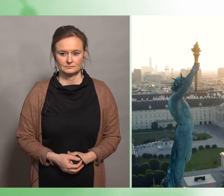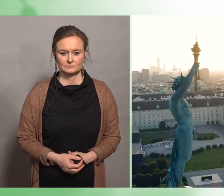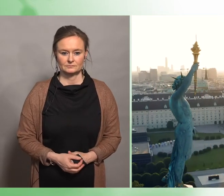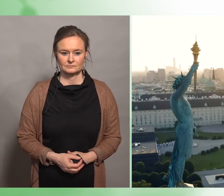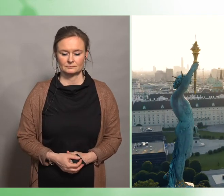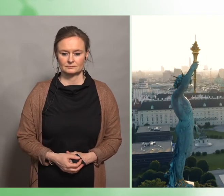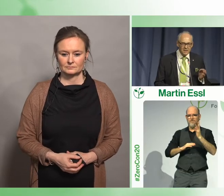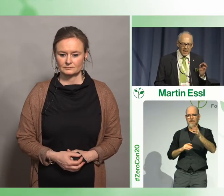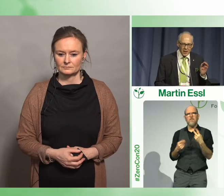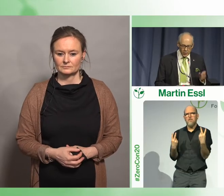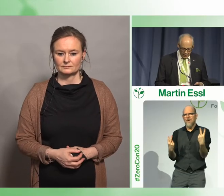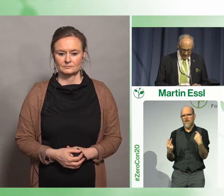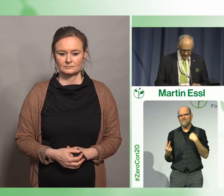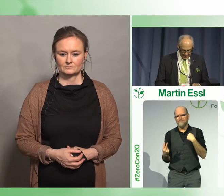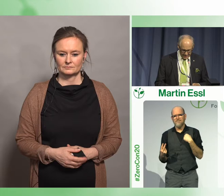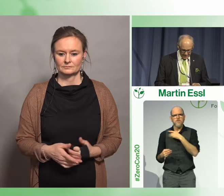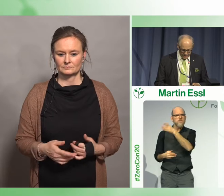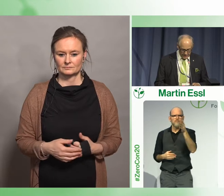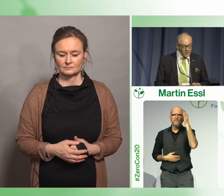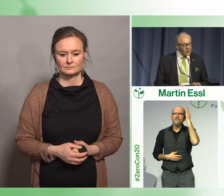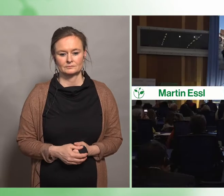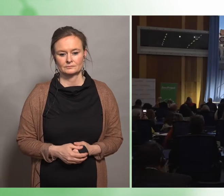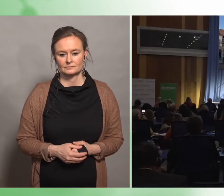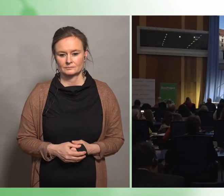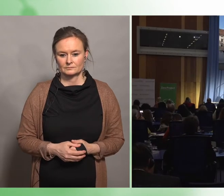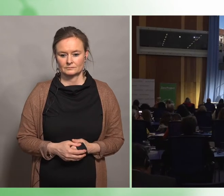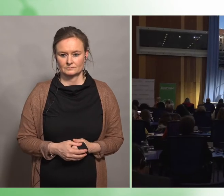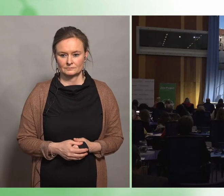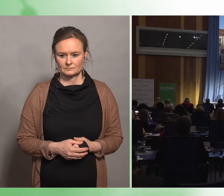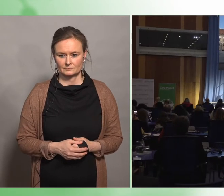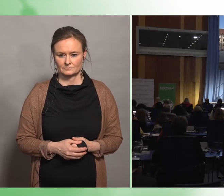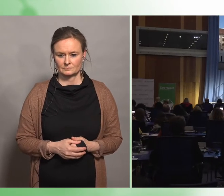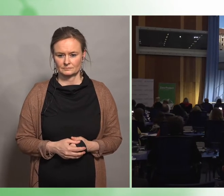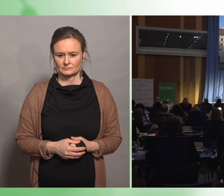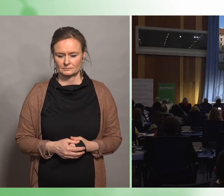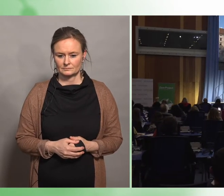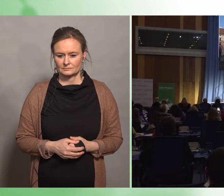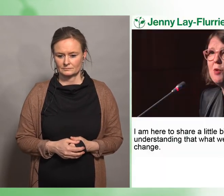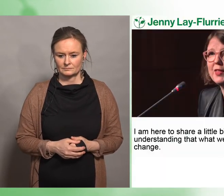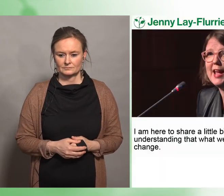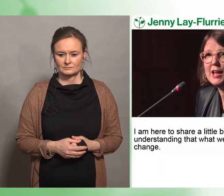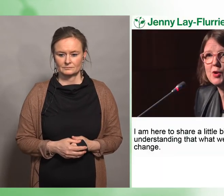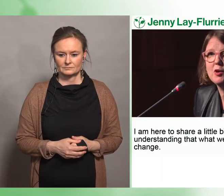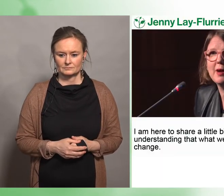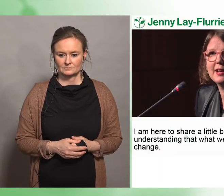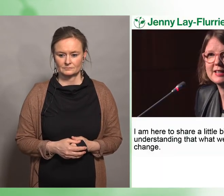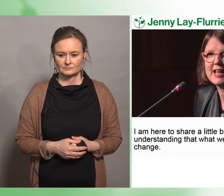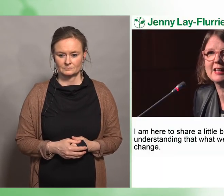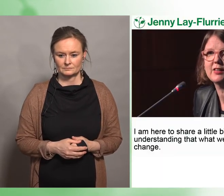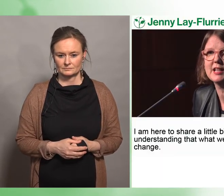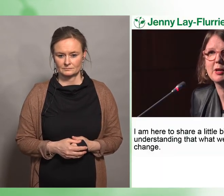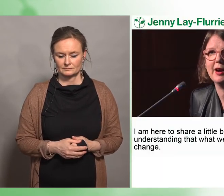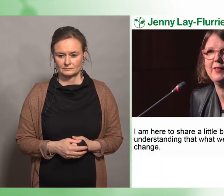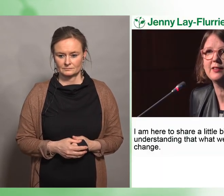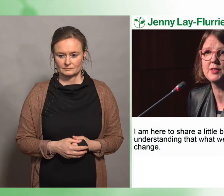The conference is the annual highlight to tear down barriers. I think this room, more than any room,